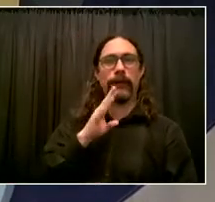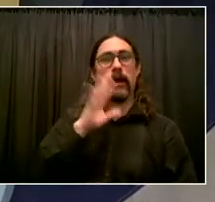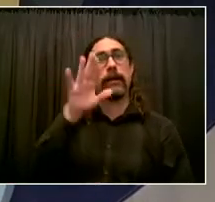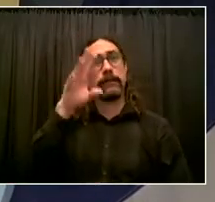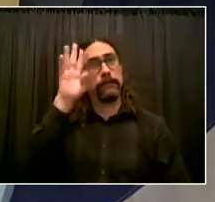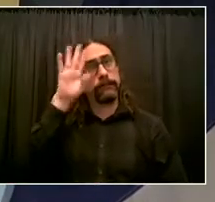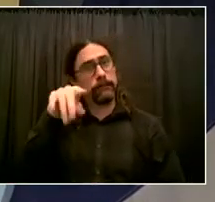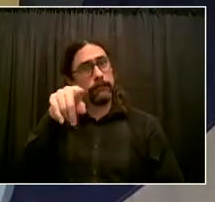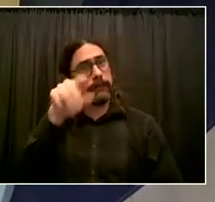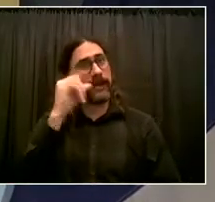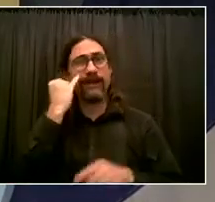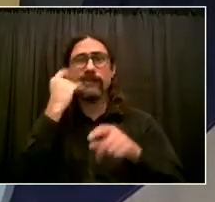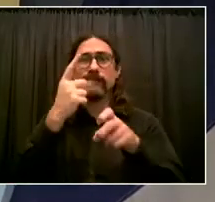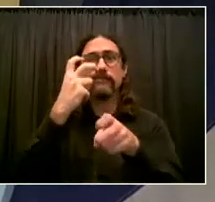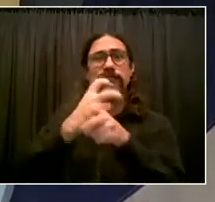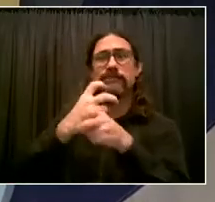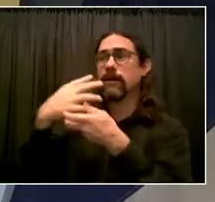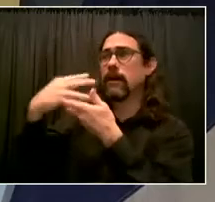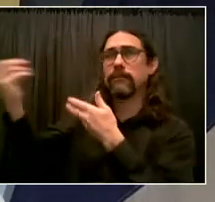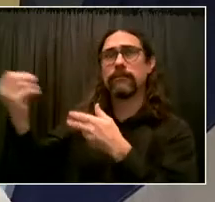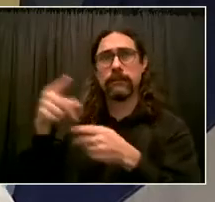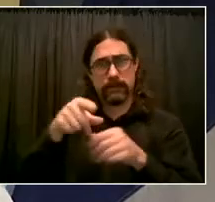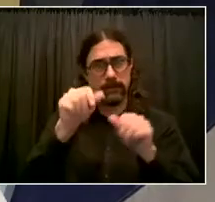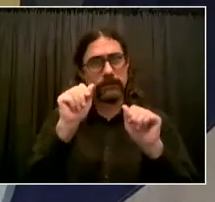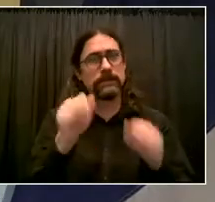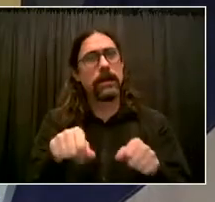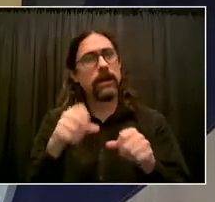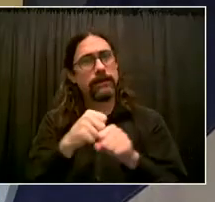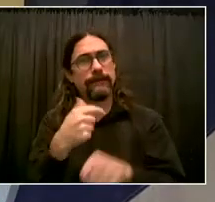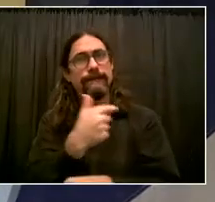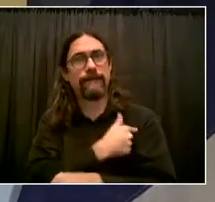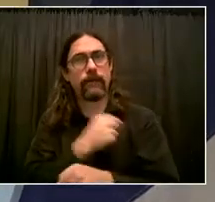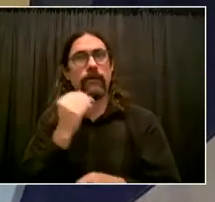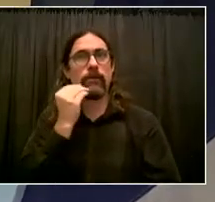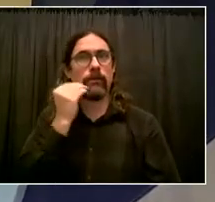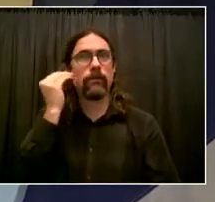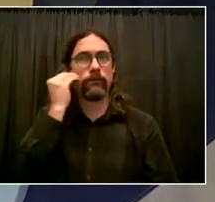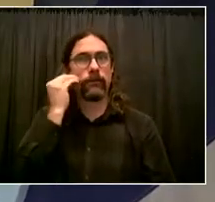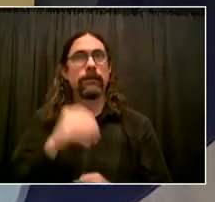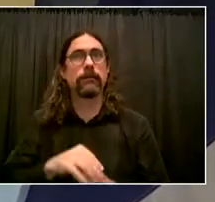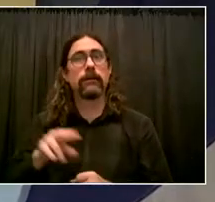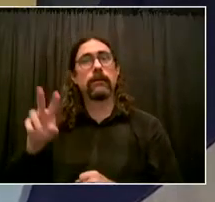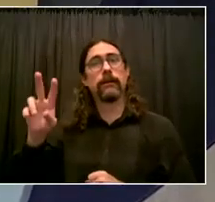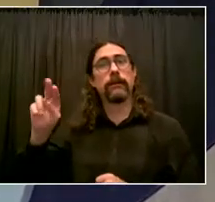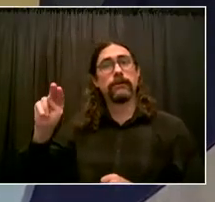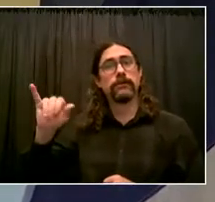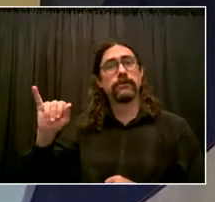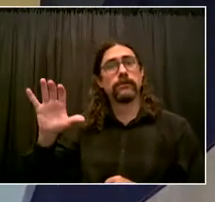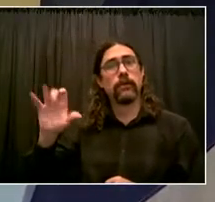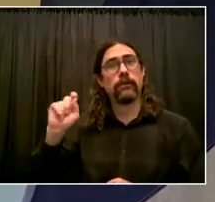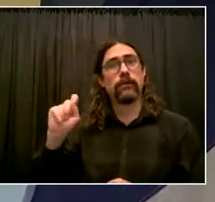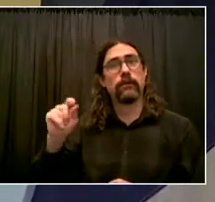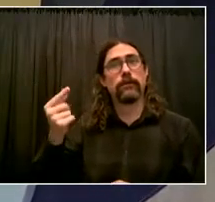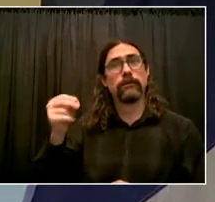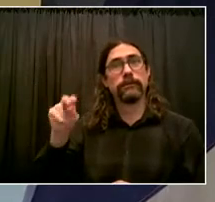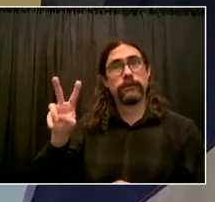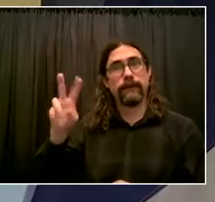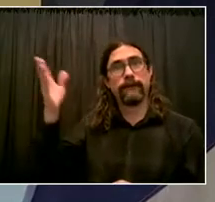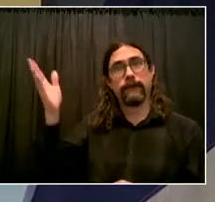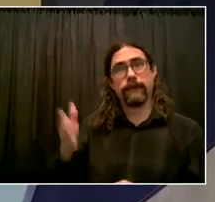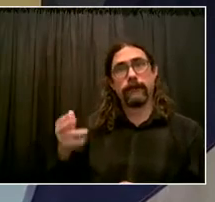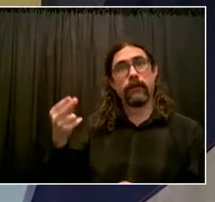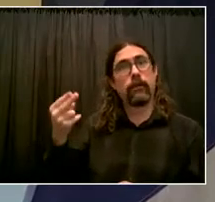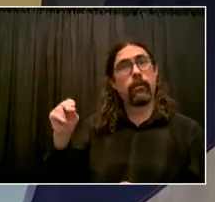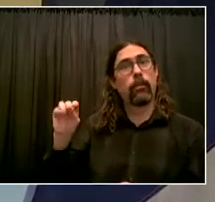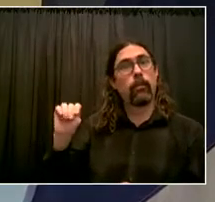nyc.gov/home vaccine. That is a damn good point. An amazing, amazing service this city provides. All right, sir.